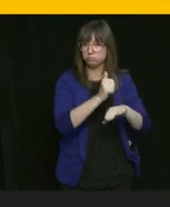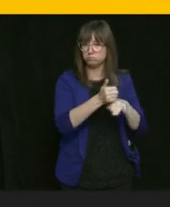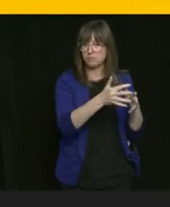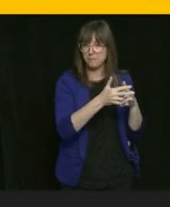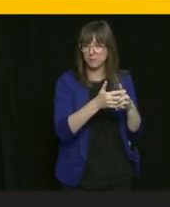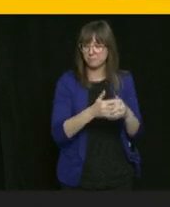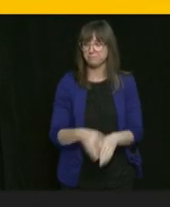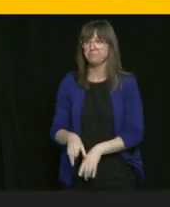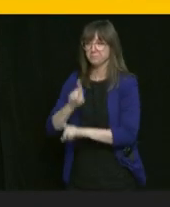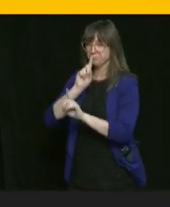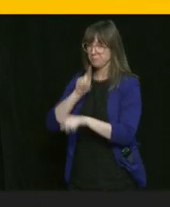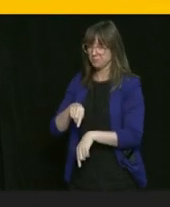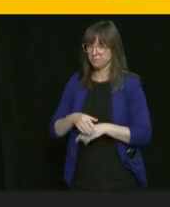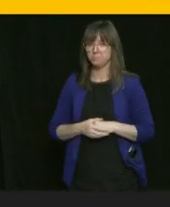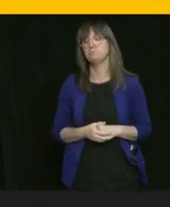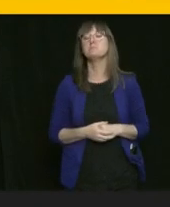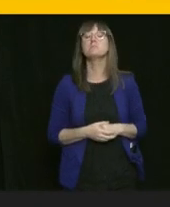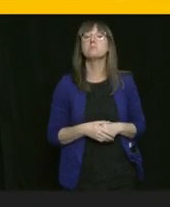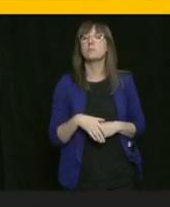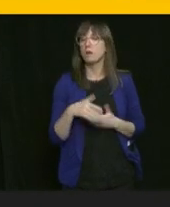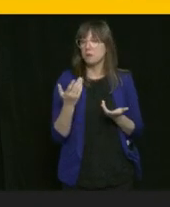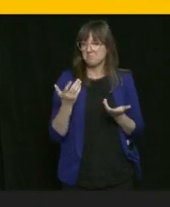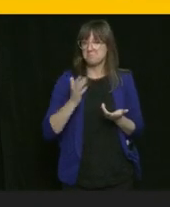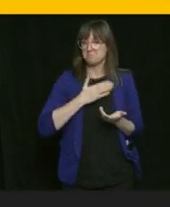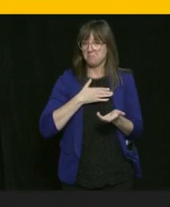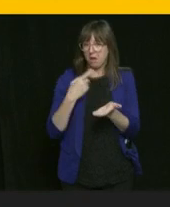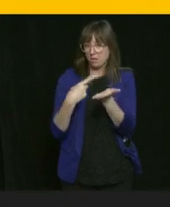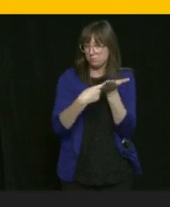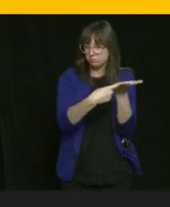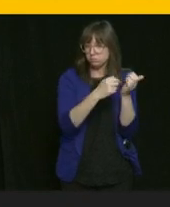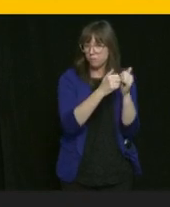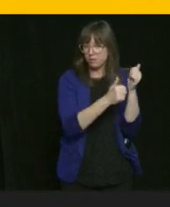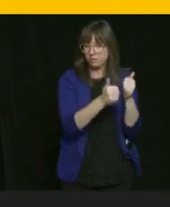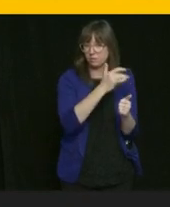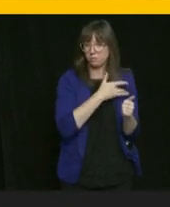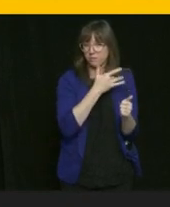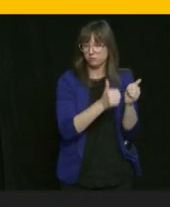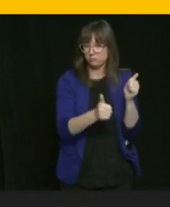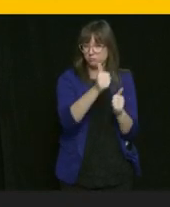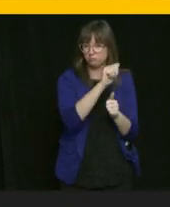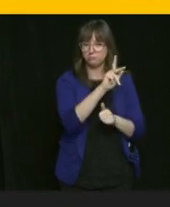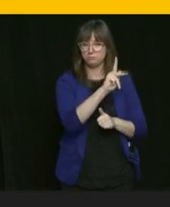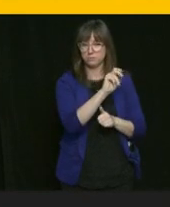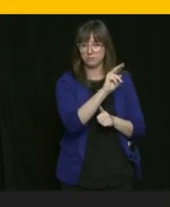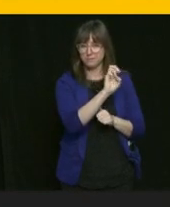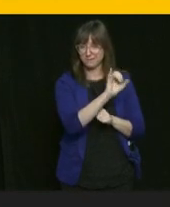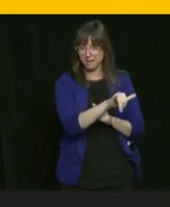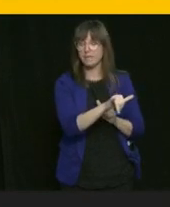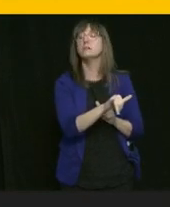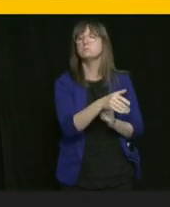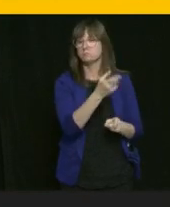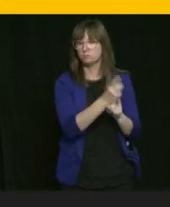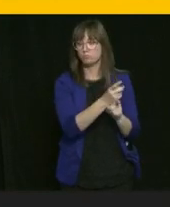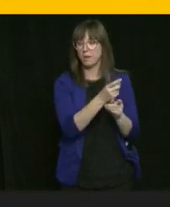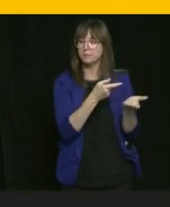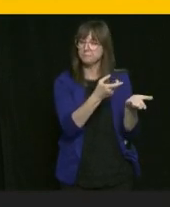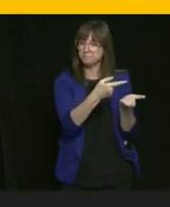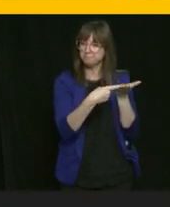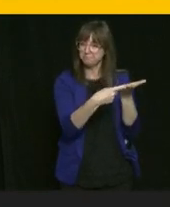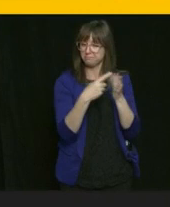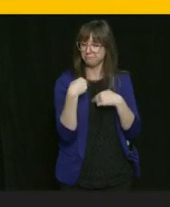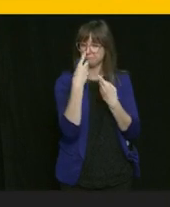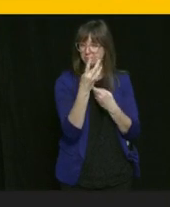Answer. The conversation I had with Premier Kenny, of course, highlighted the fact that for 7 years